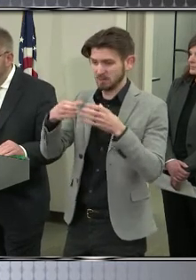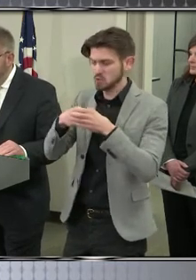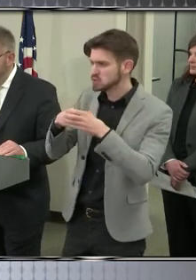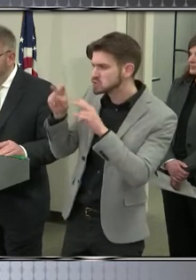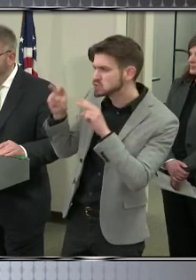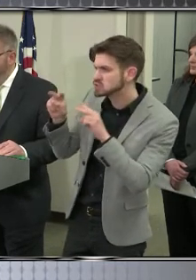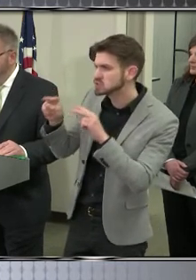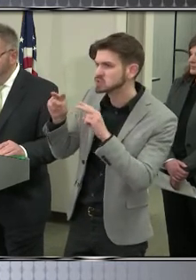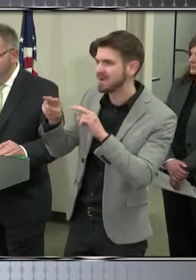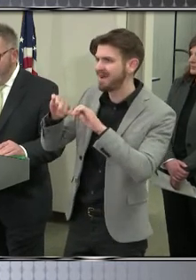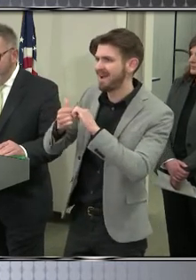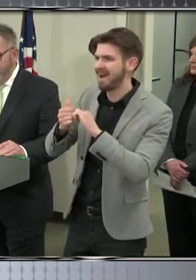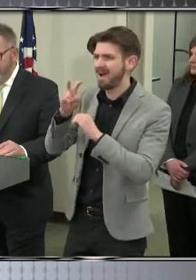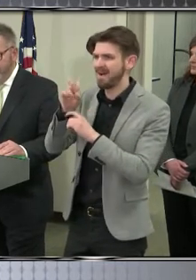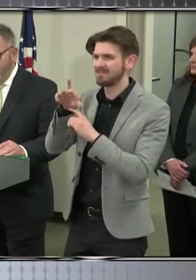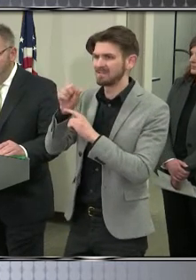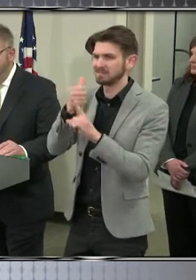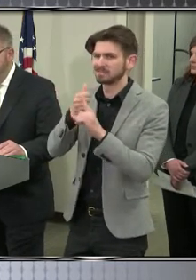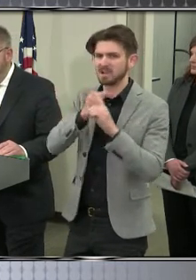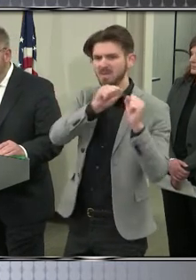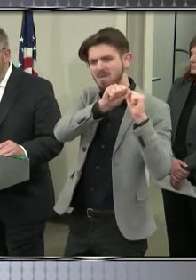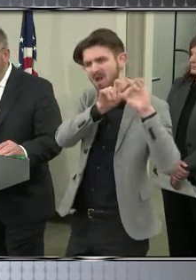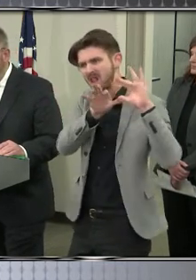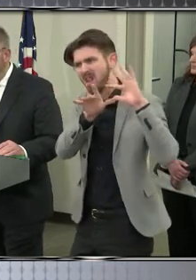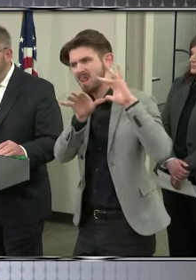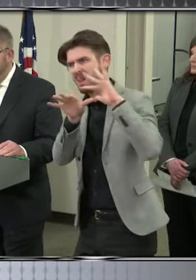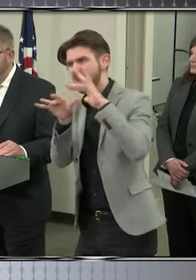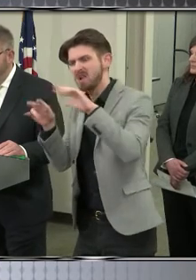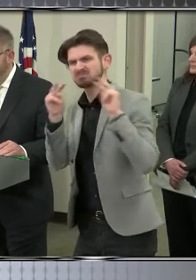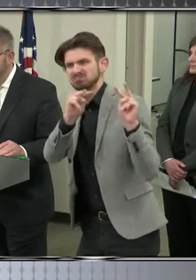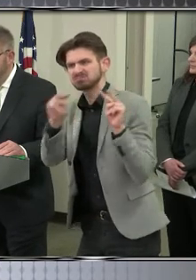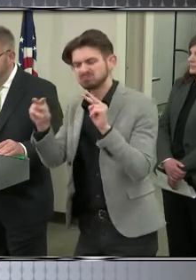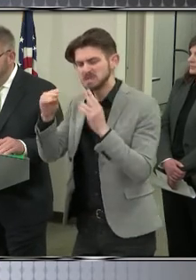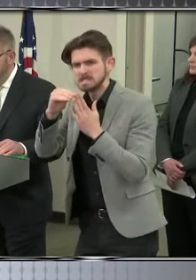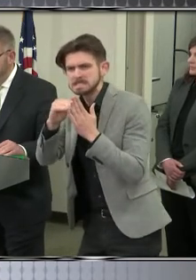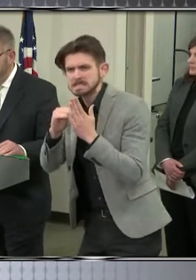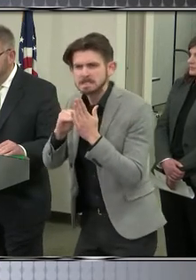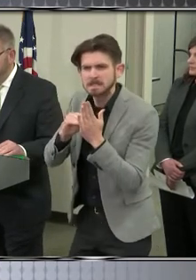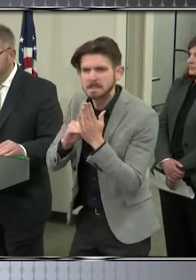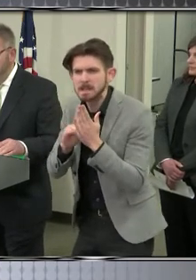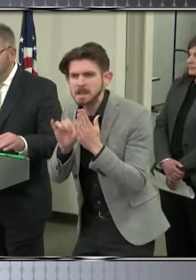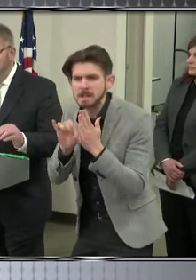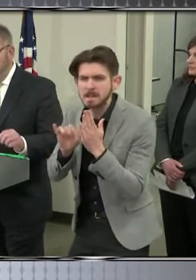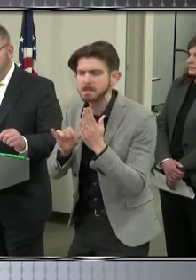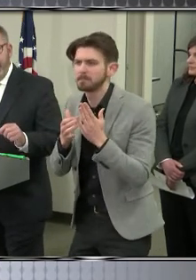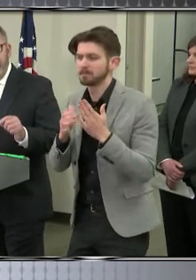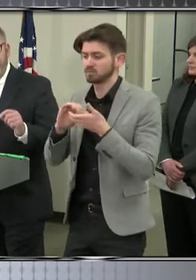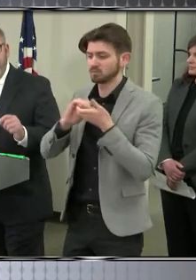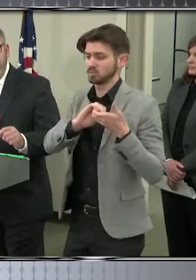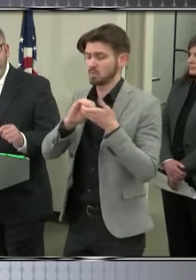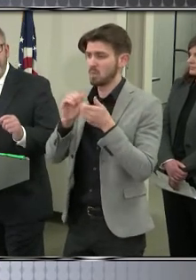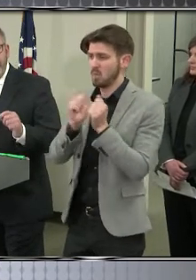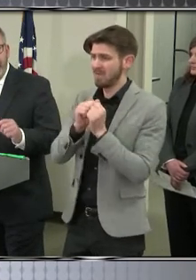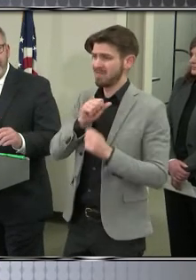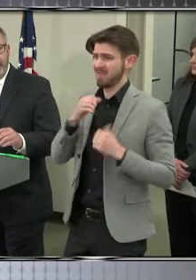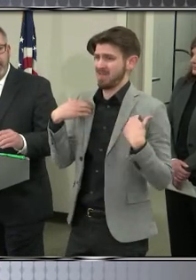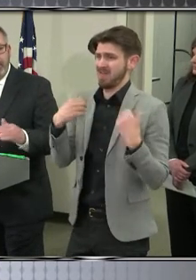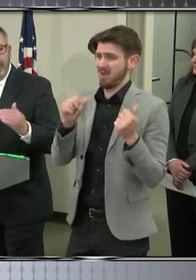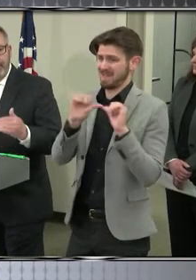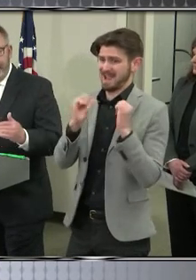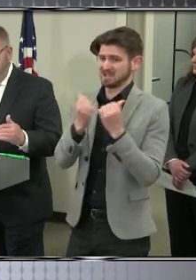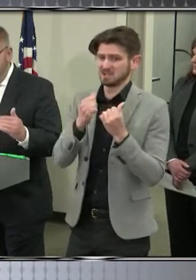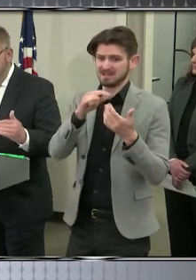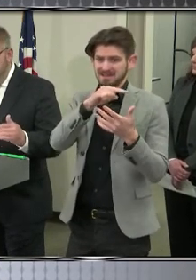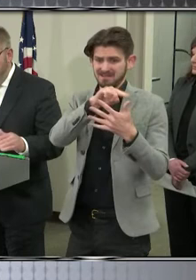States. They've been coordinating with hospitals and working hand in hand with state and federal health agencies to achieve a common